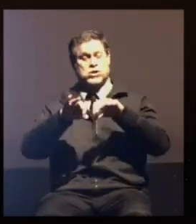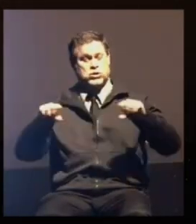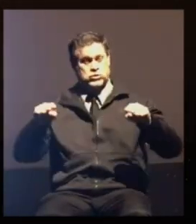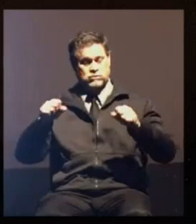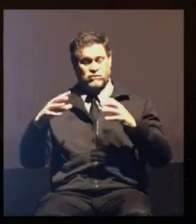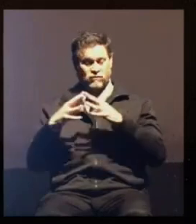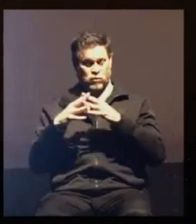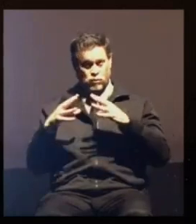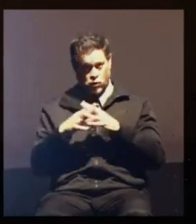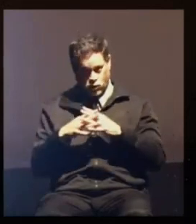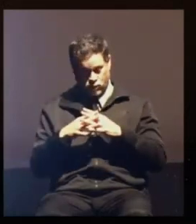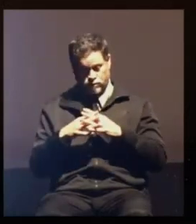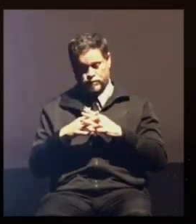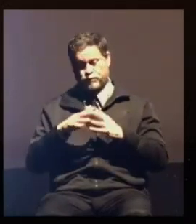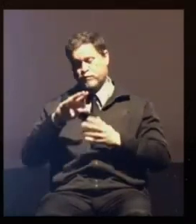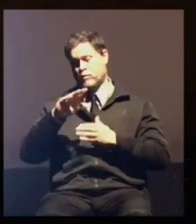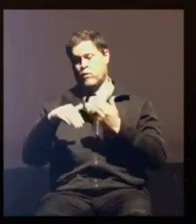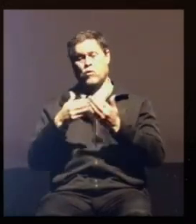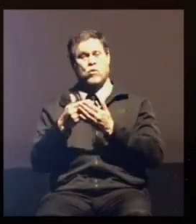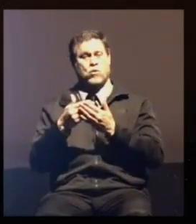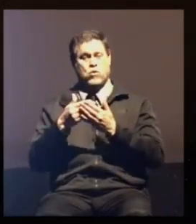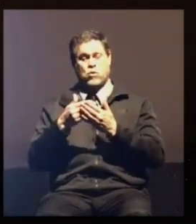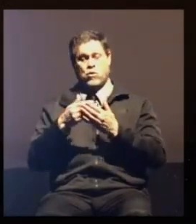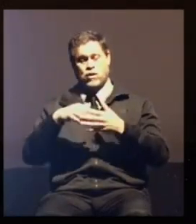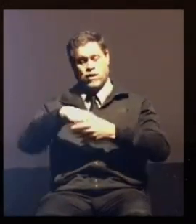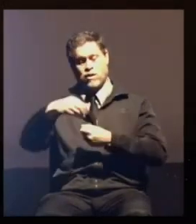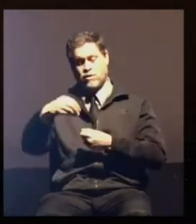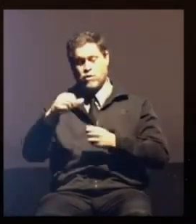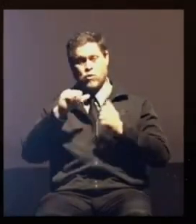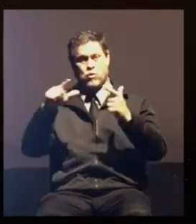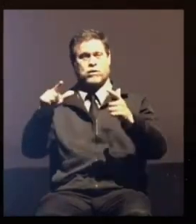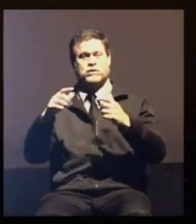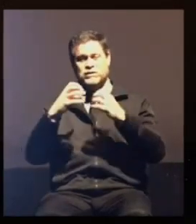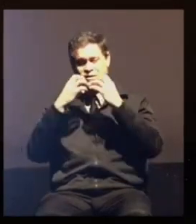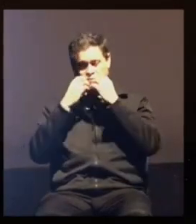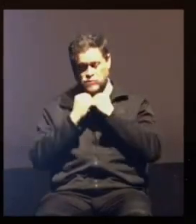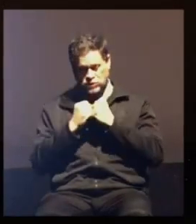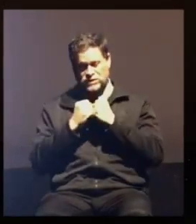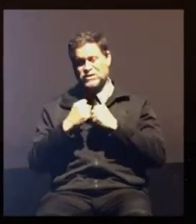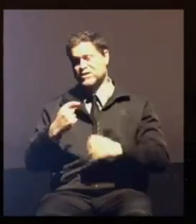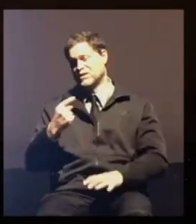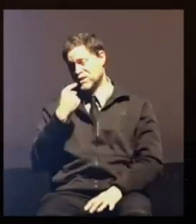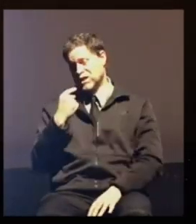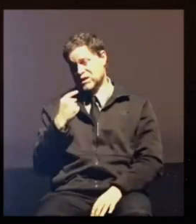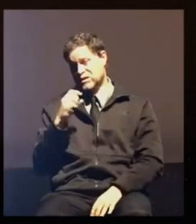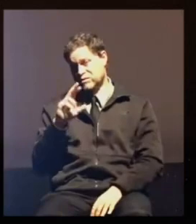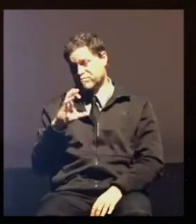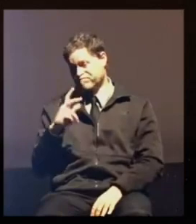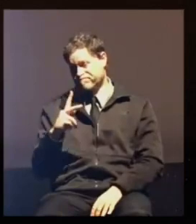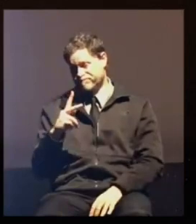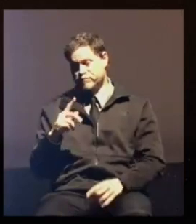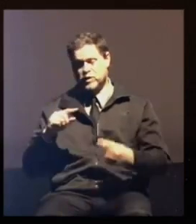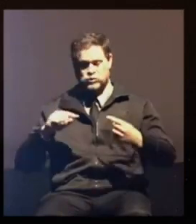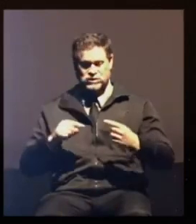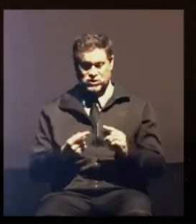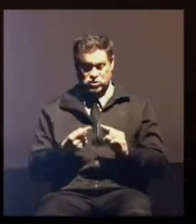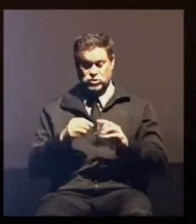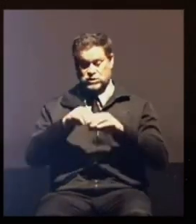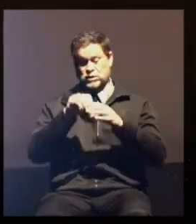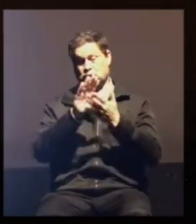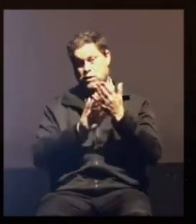football. He was all out there all the time. He embraced the suck. But he was injured in